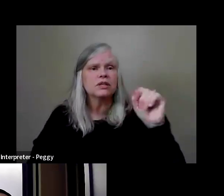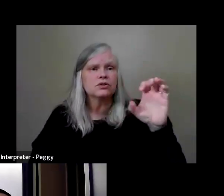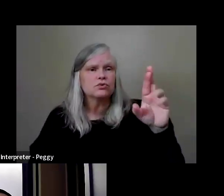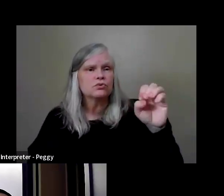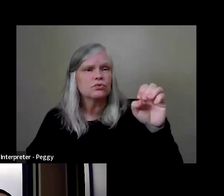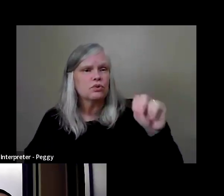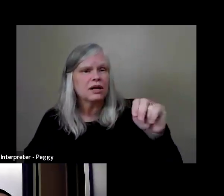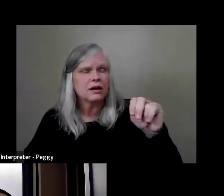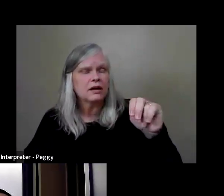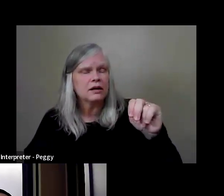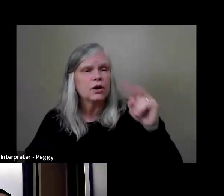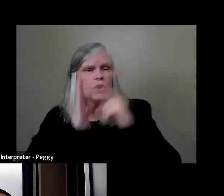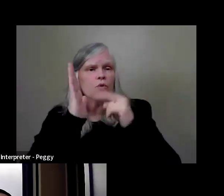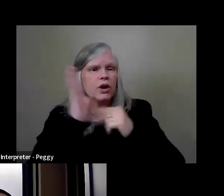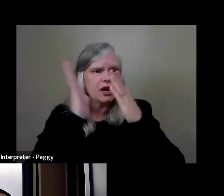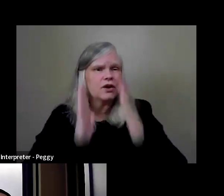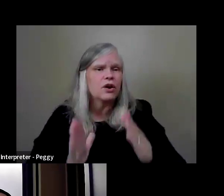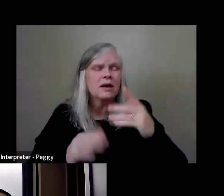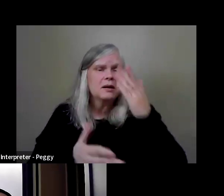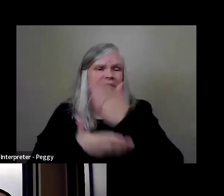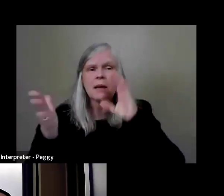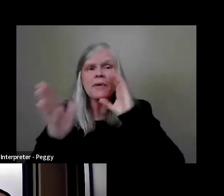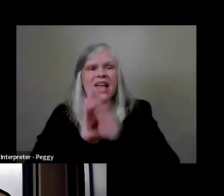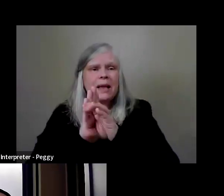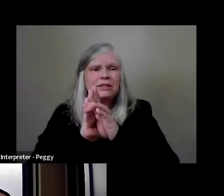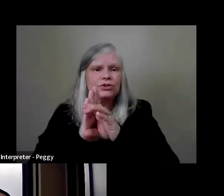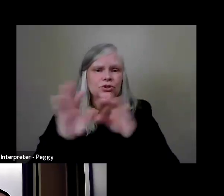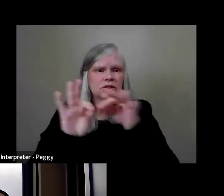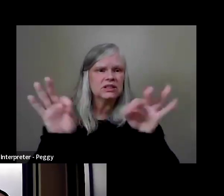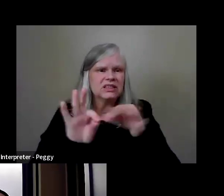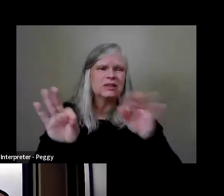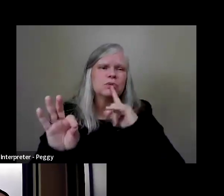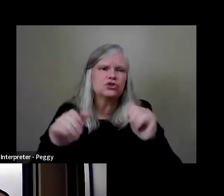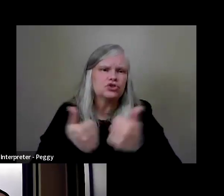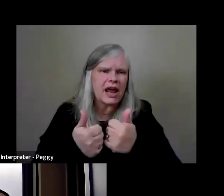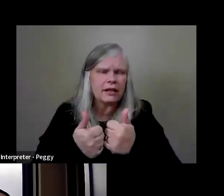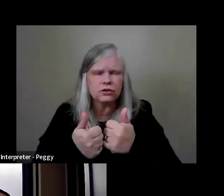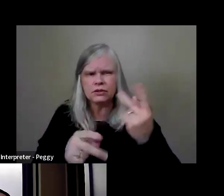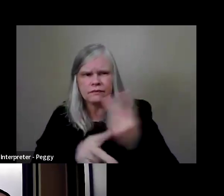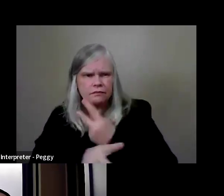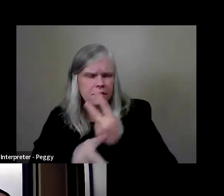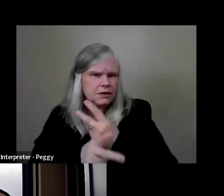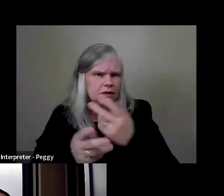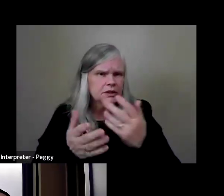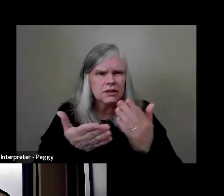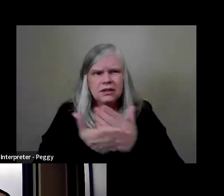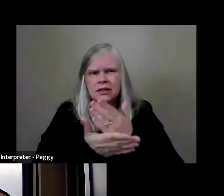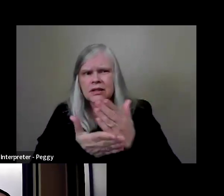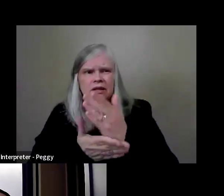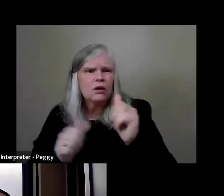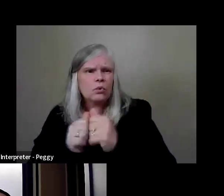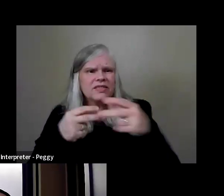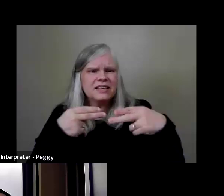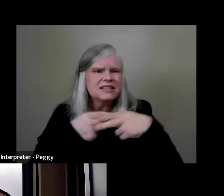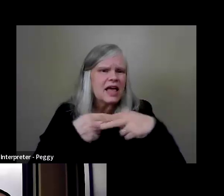because of some of the images and so forth, and it was a bit of a challenge to navigate through the slides, and